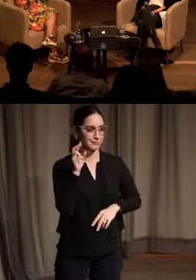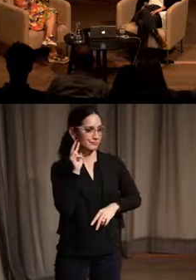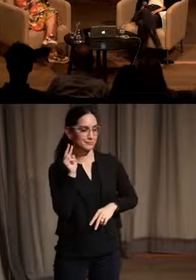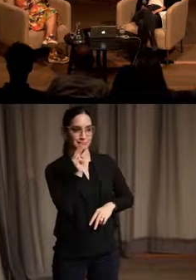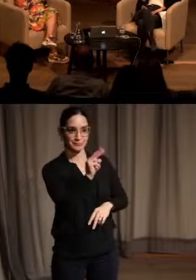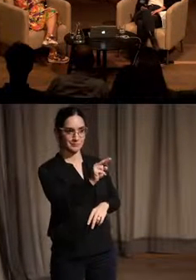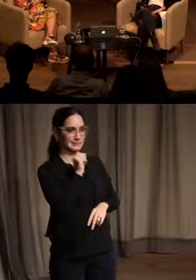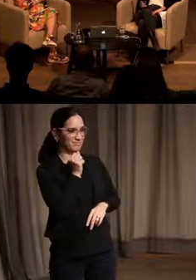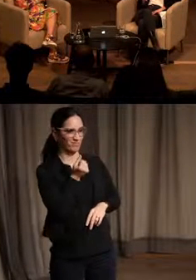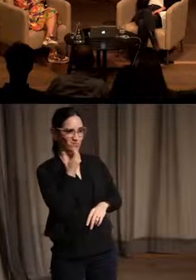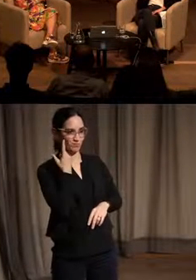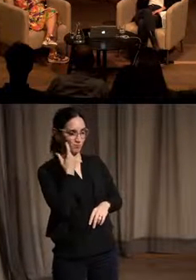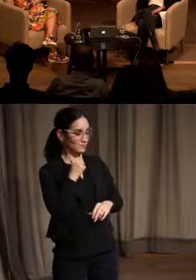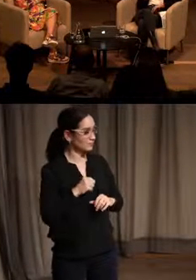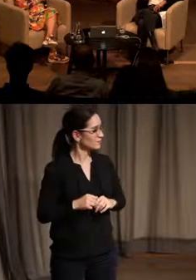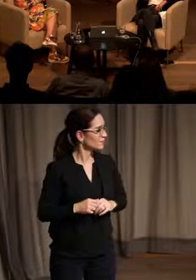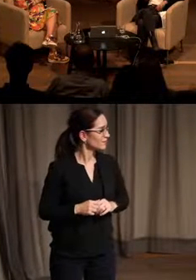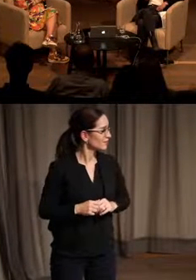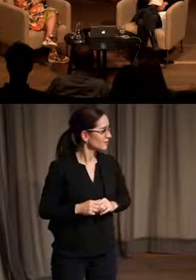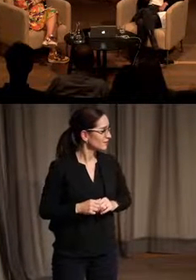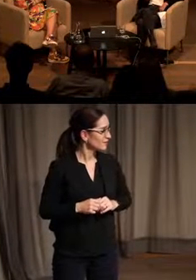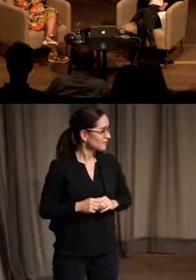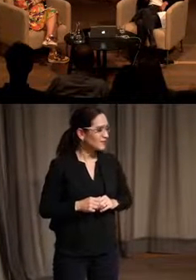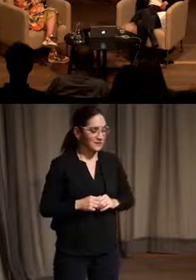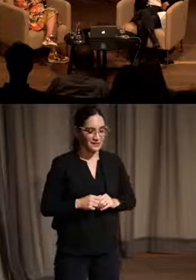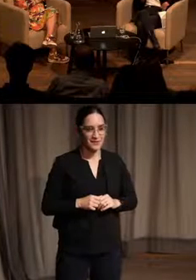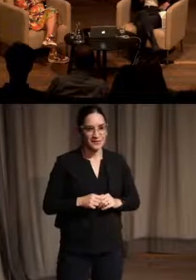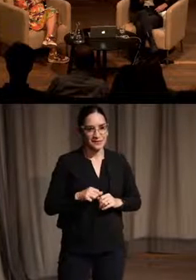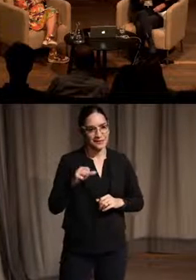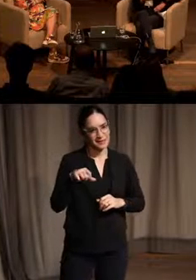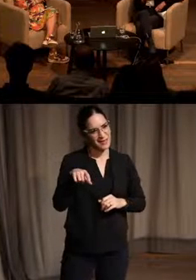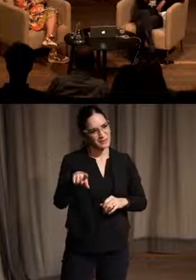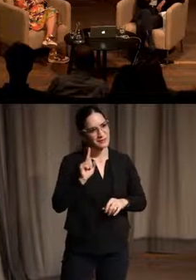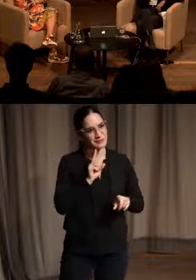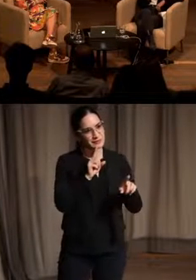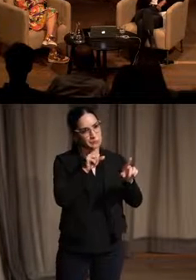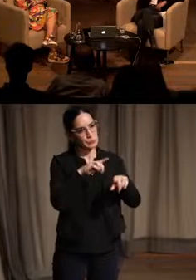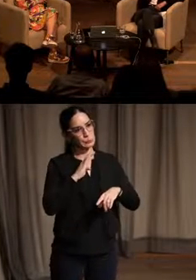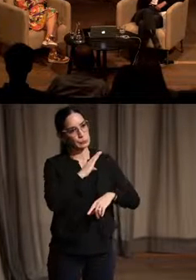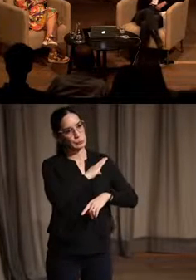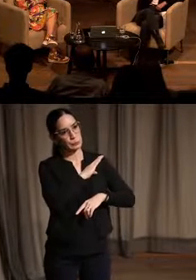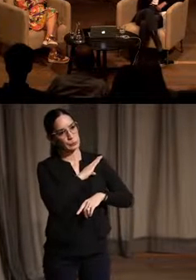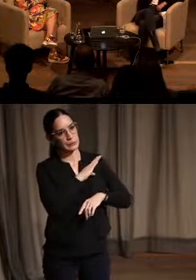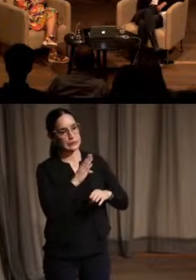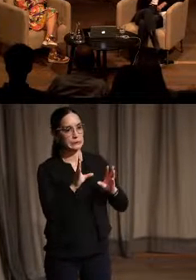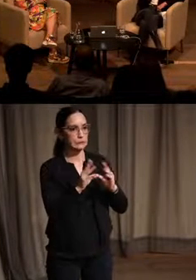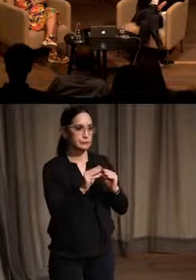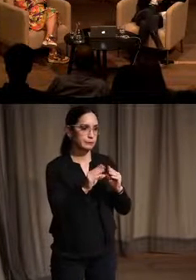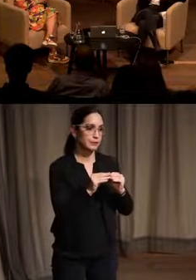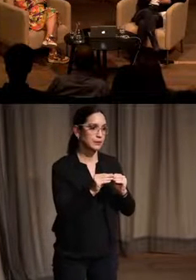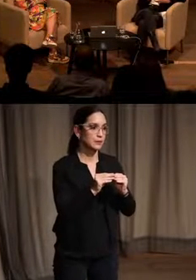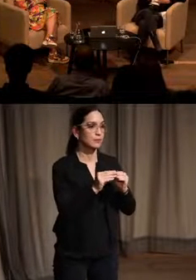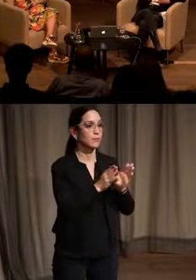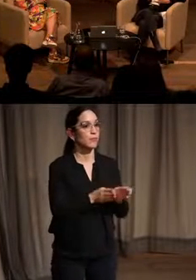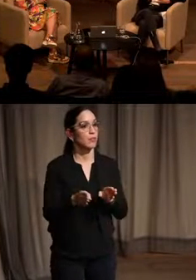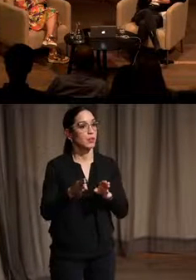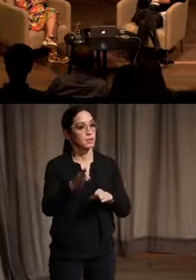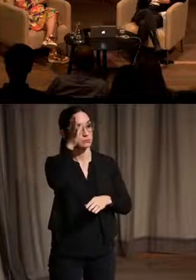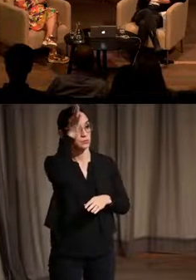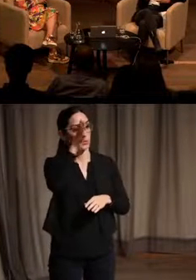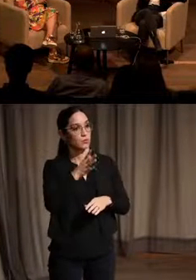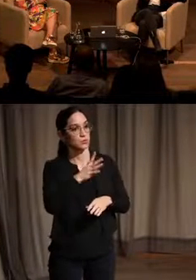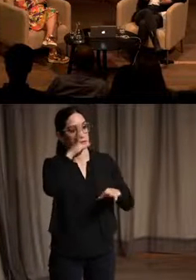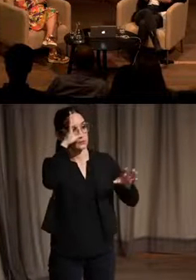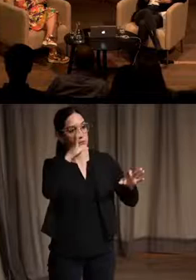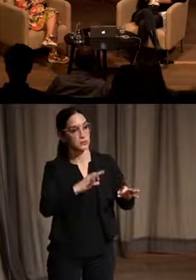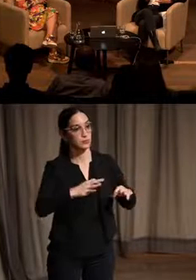right? Sure. So I was at in a Planned Parenthood board meeting, and Planned Parenthood was about to open a new facility, and